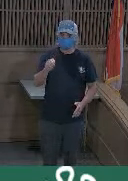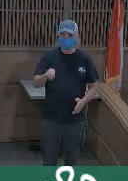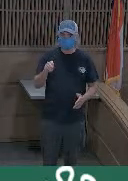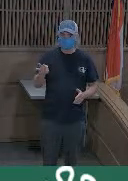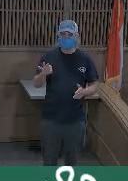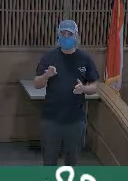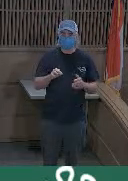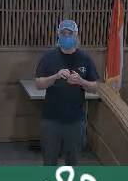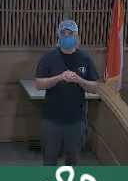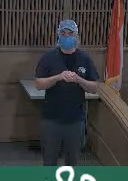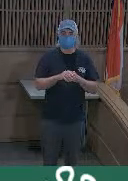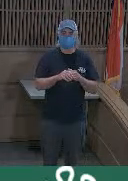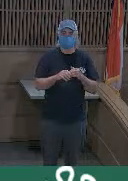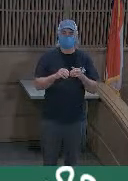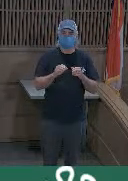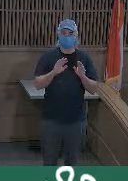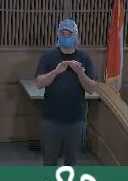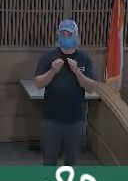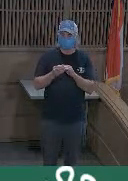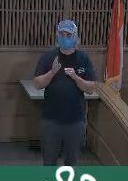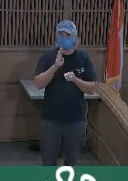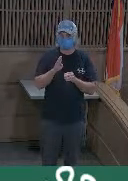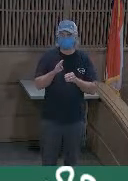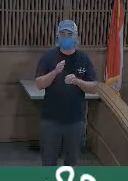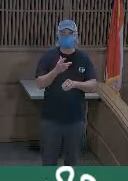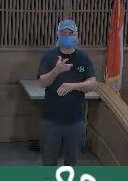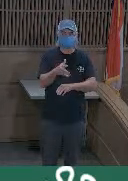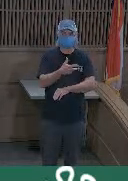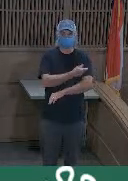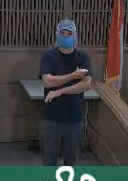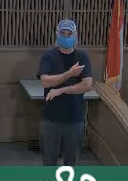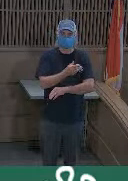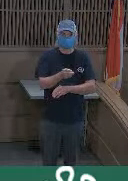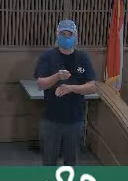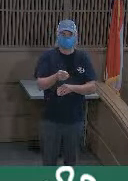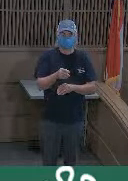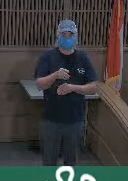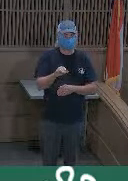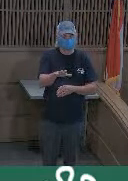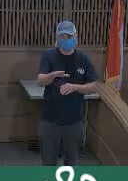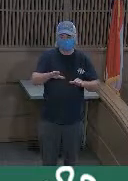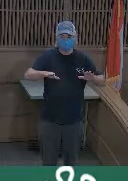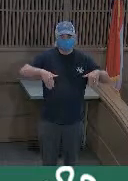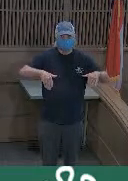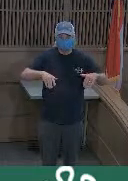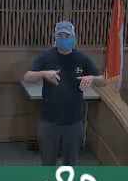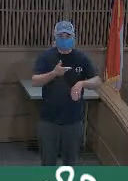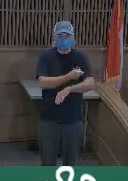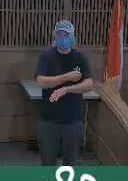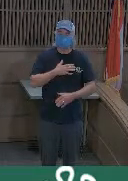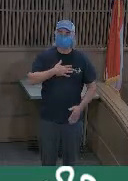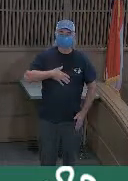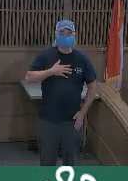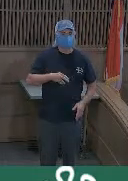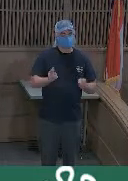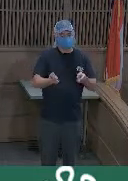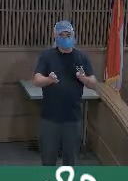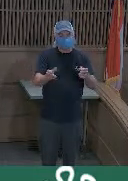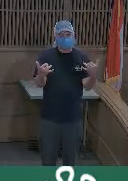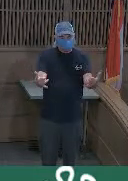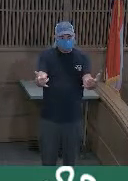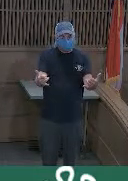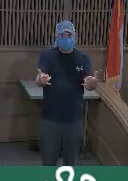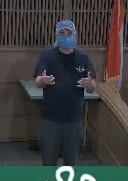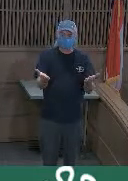we urge you to do so immediately and protect yourself and protect the people that you care about. They're readily available throughout the community in